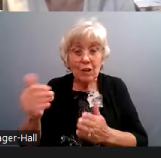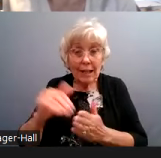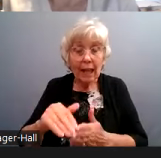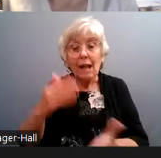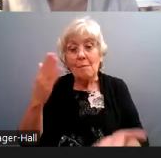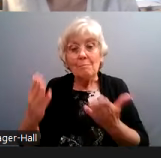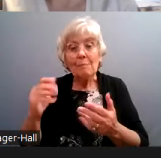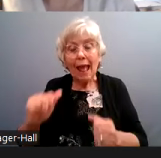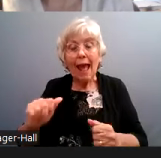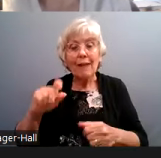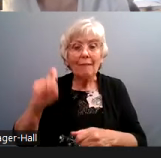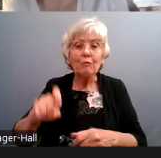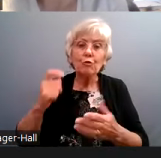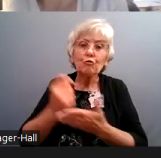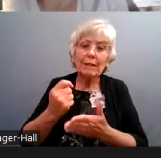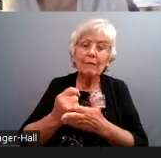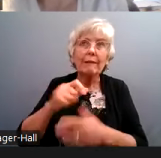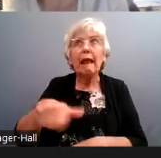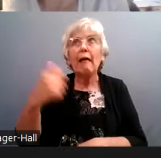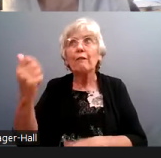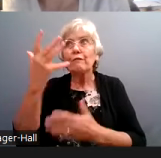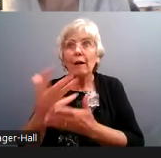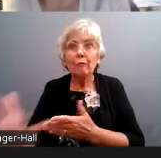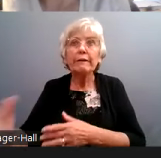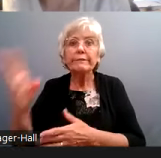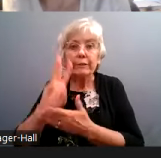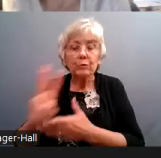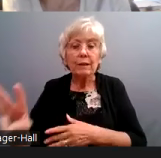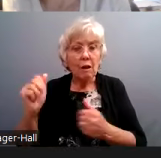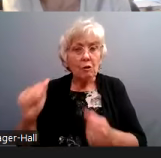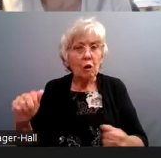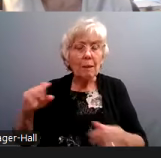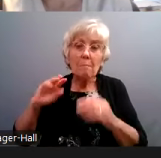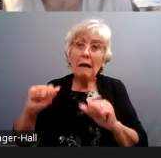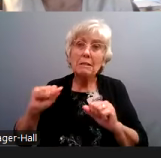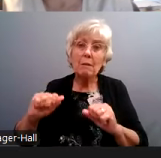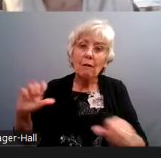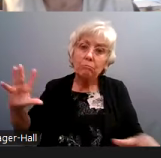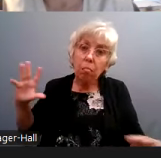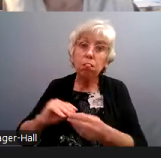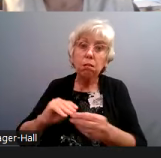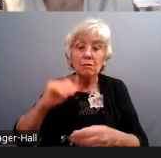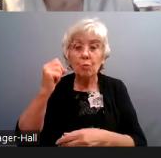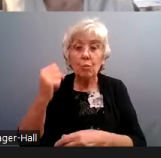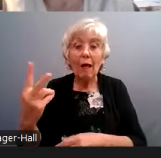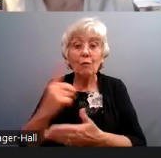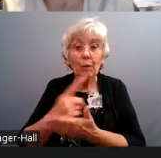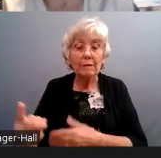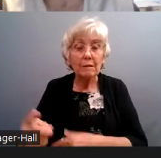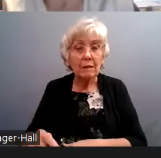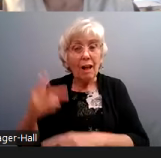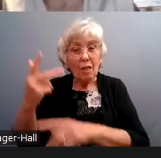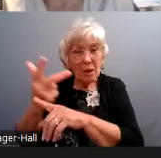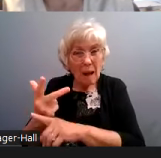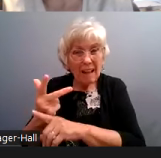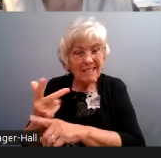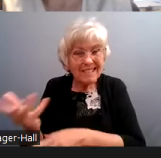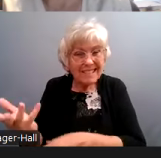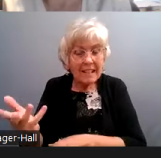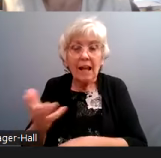6 weeks. So that's going to be, like 12 weeks, possibly. And that's like 3 months when it could have been like a month and a